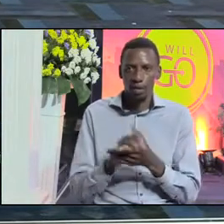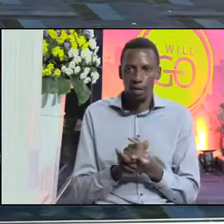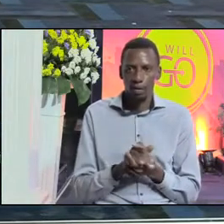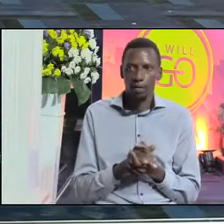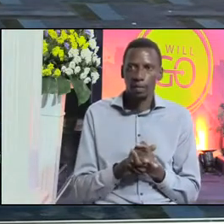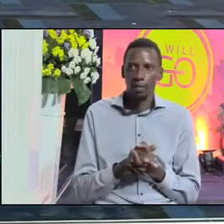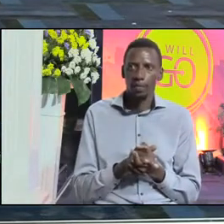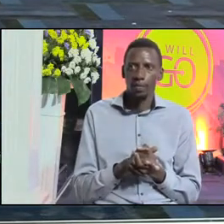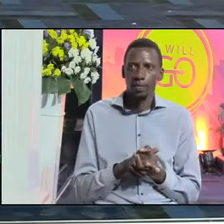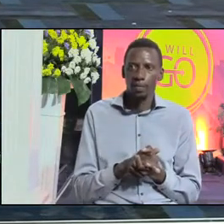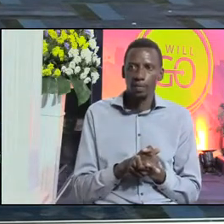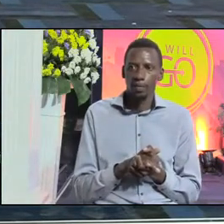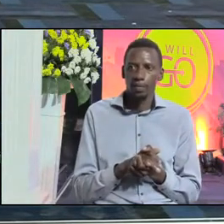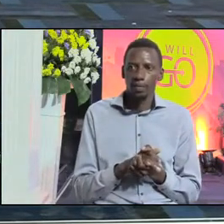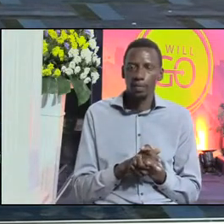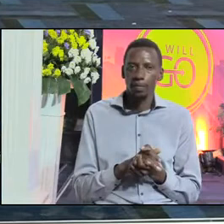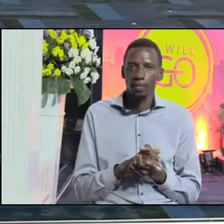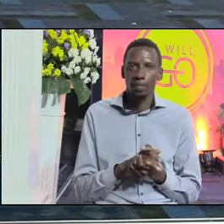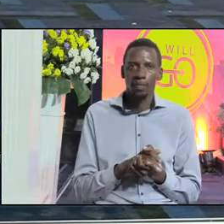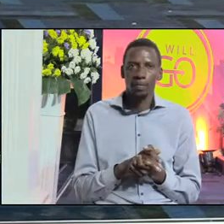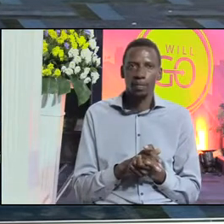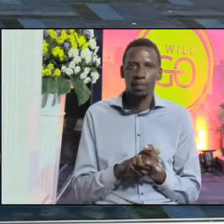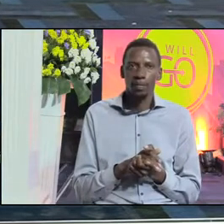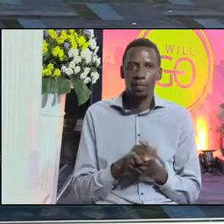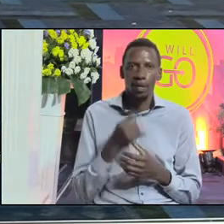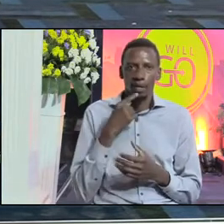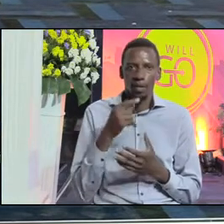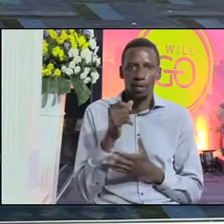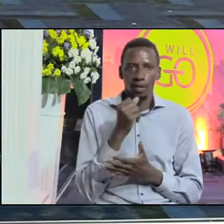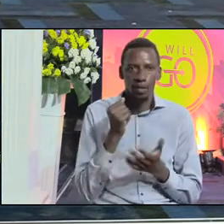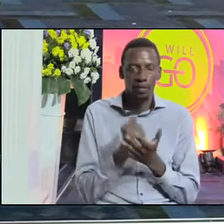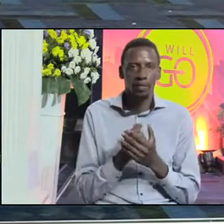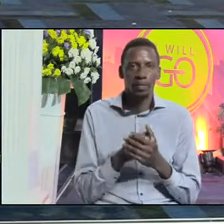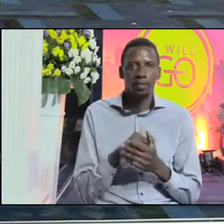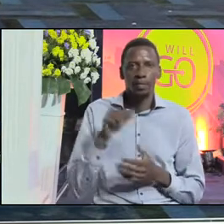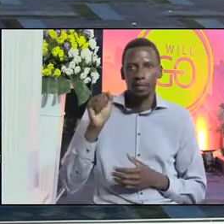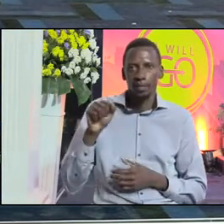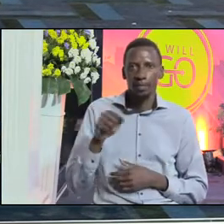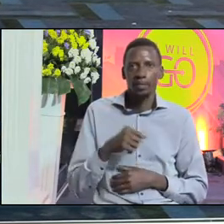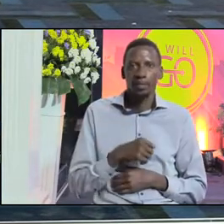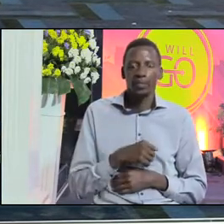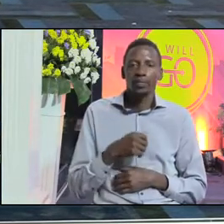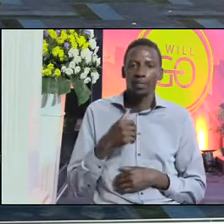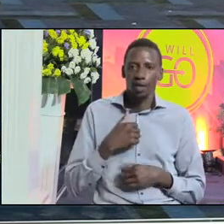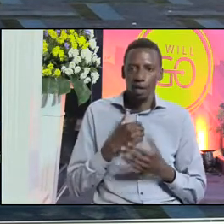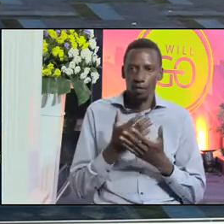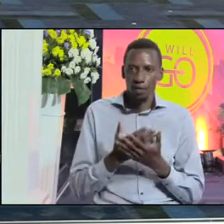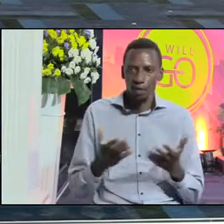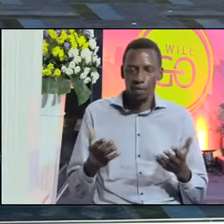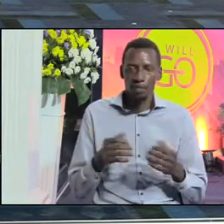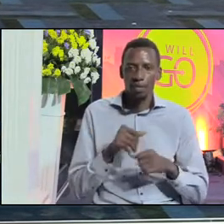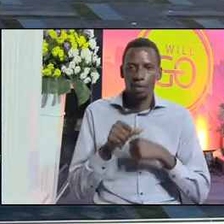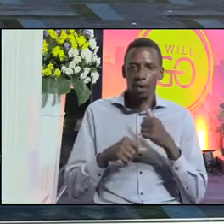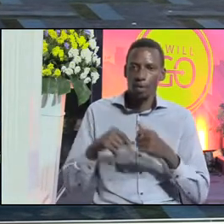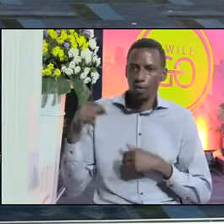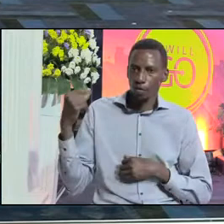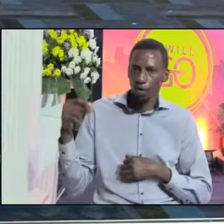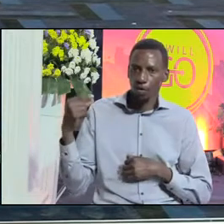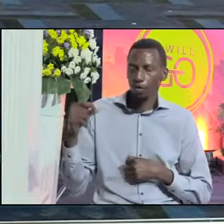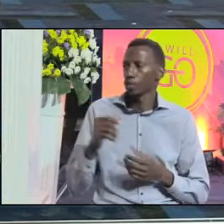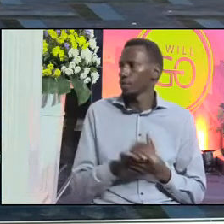Are we in Europe tonight? Come on, somebody, say amen. Amen. Yes, there's something about the